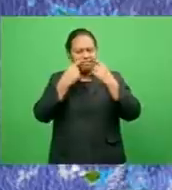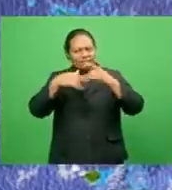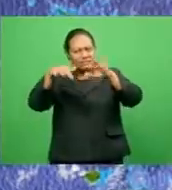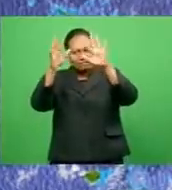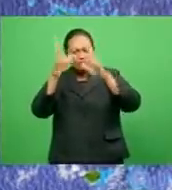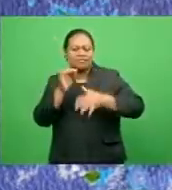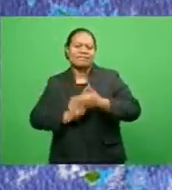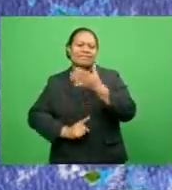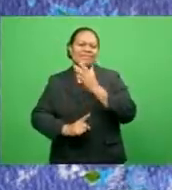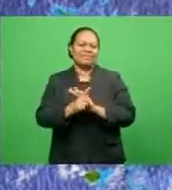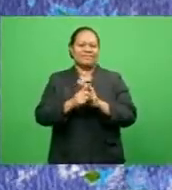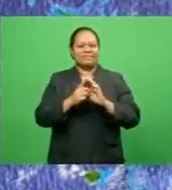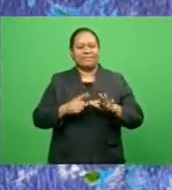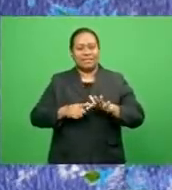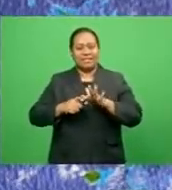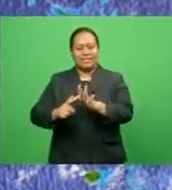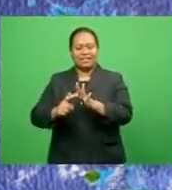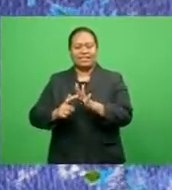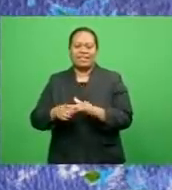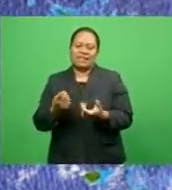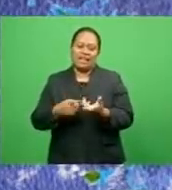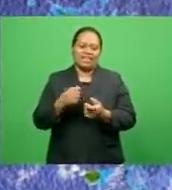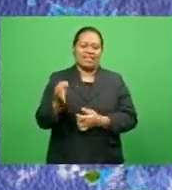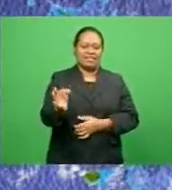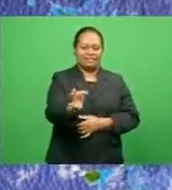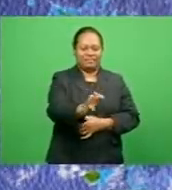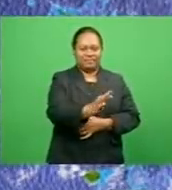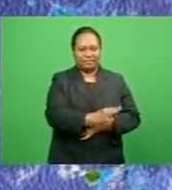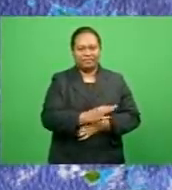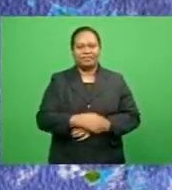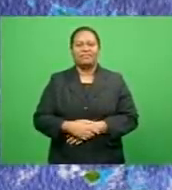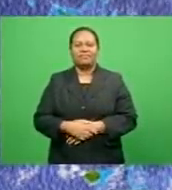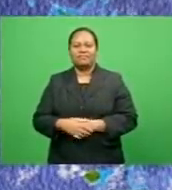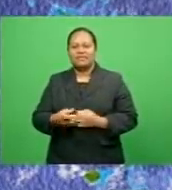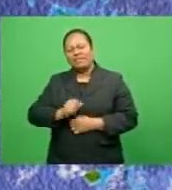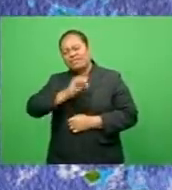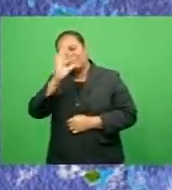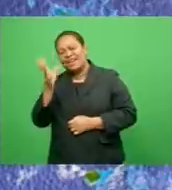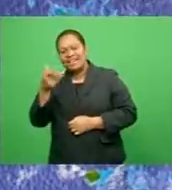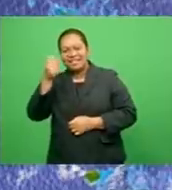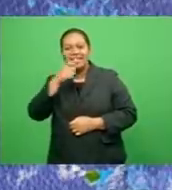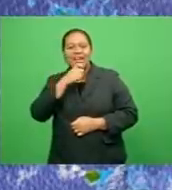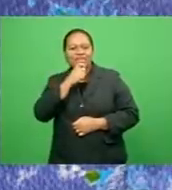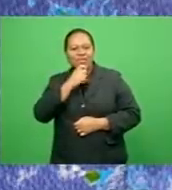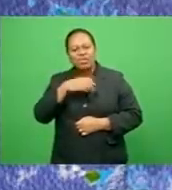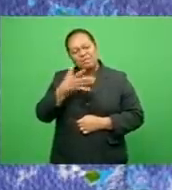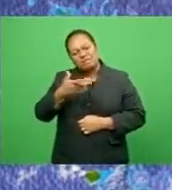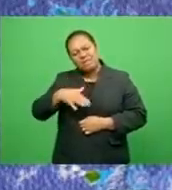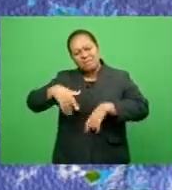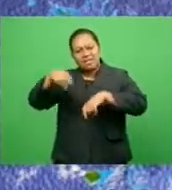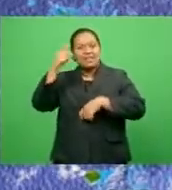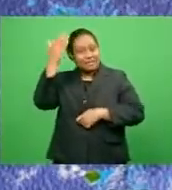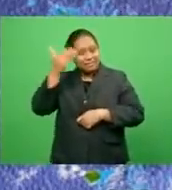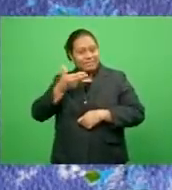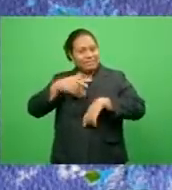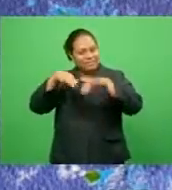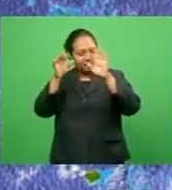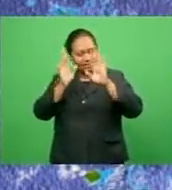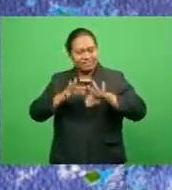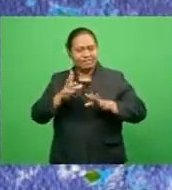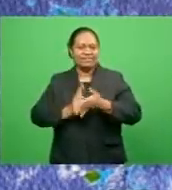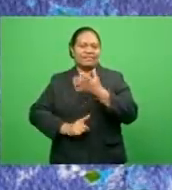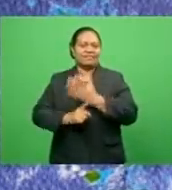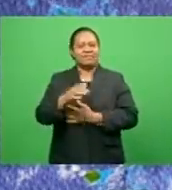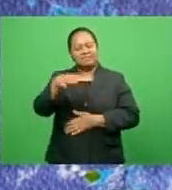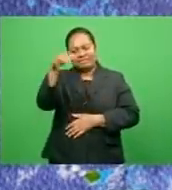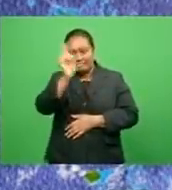over the eastern and interior of the larger islands. Fine apart from afternoon or evening showers and isolated thunderstorms